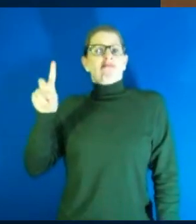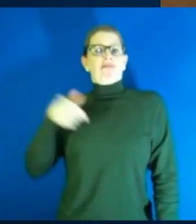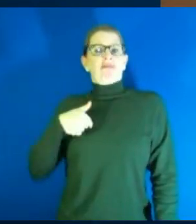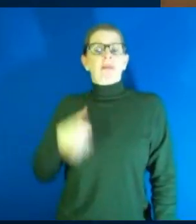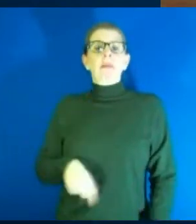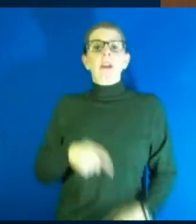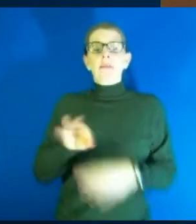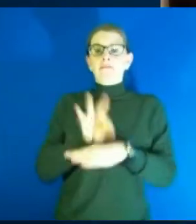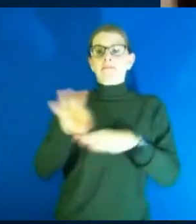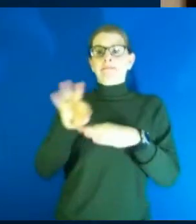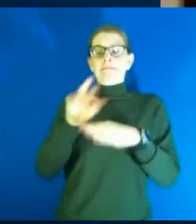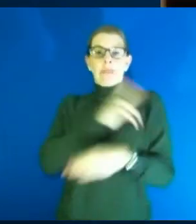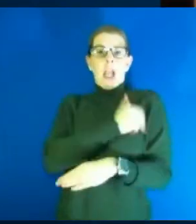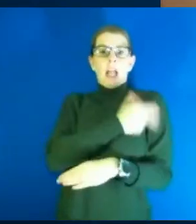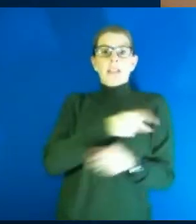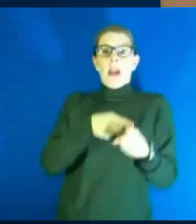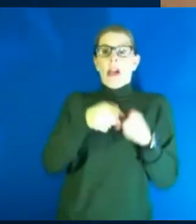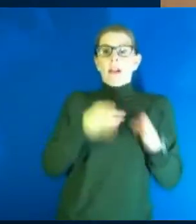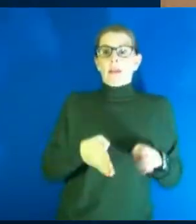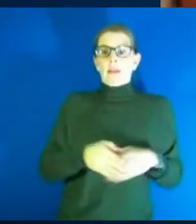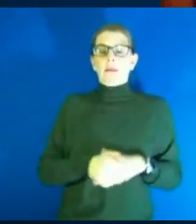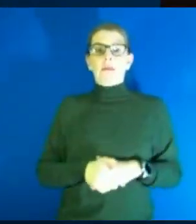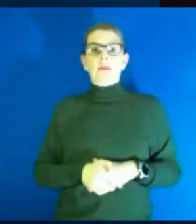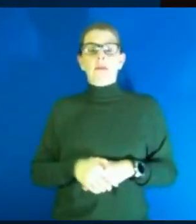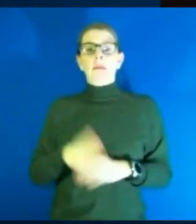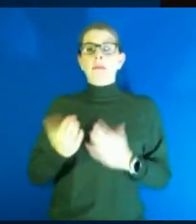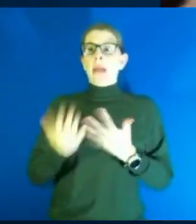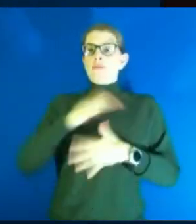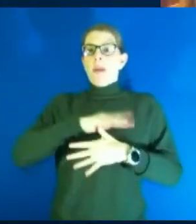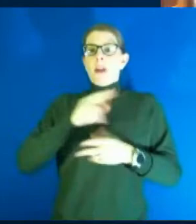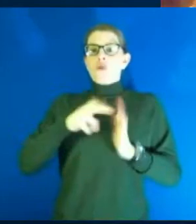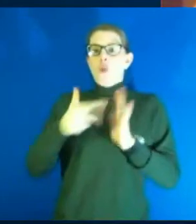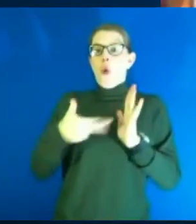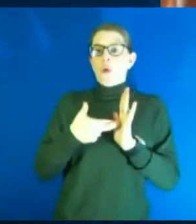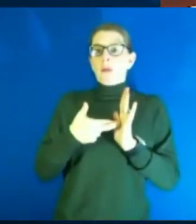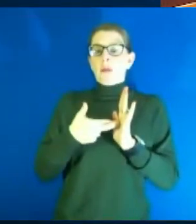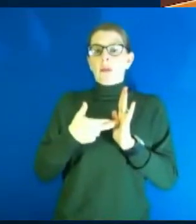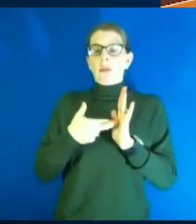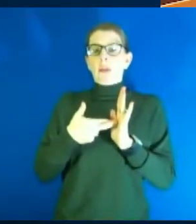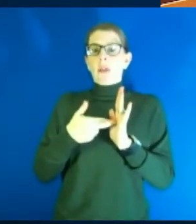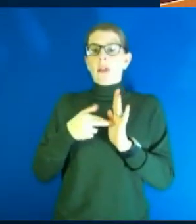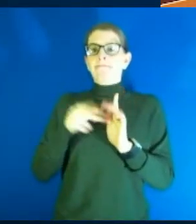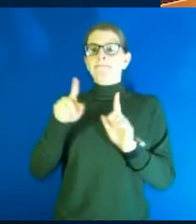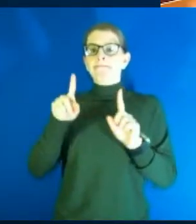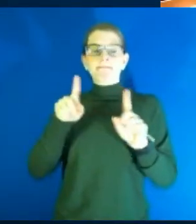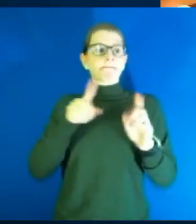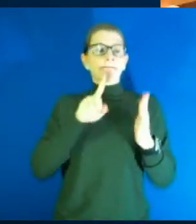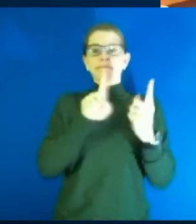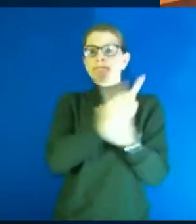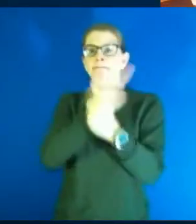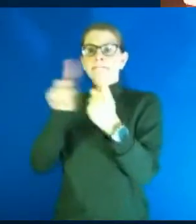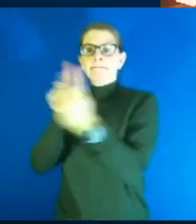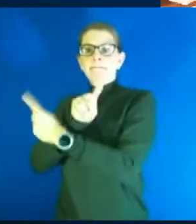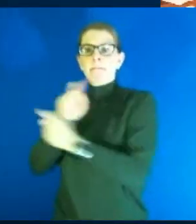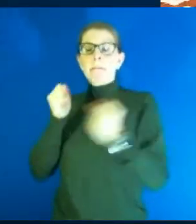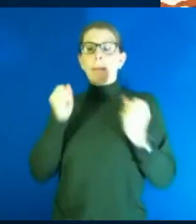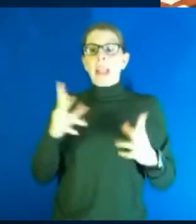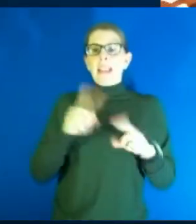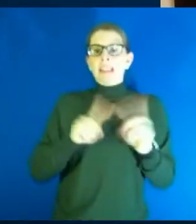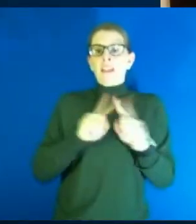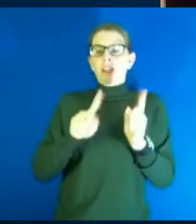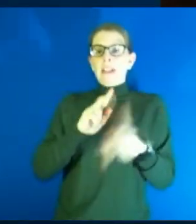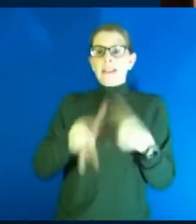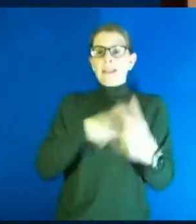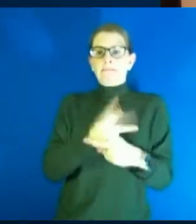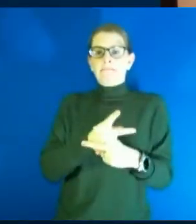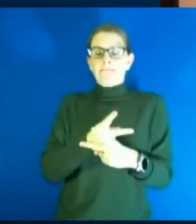as a hospitalist, and my primary roles are to round and take care of multiple different type of patient